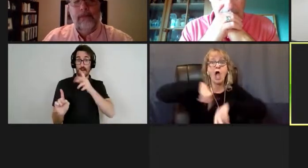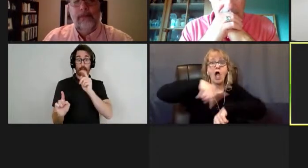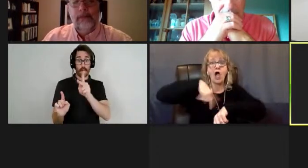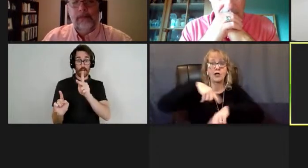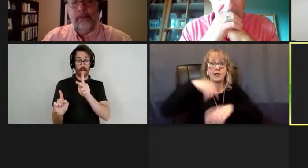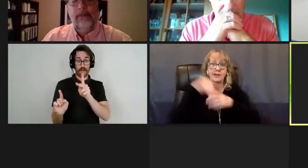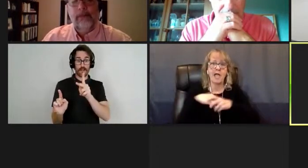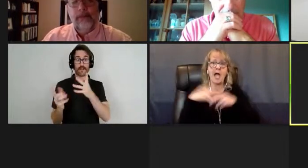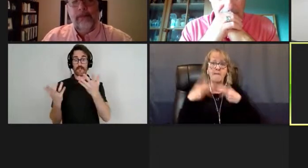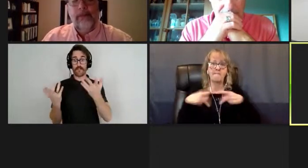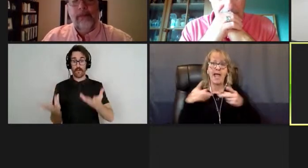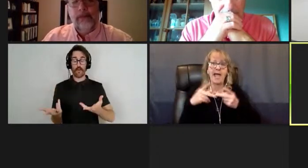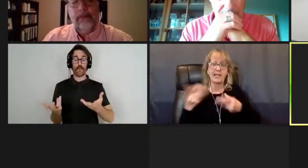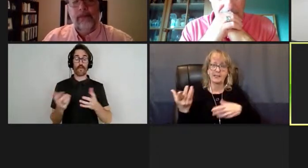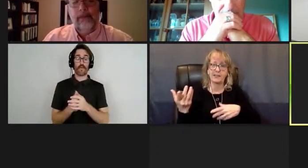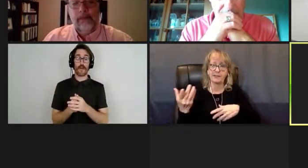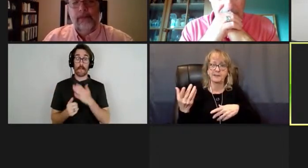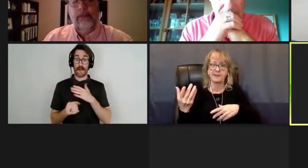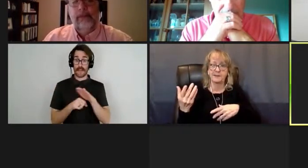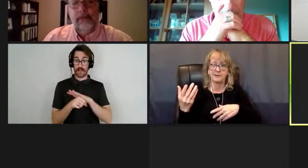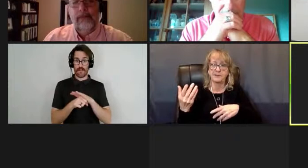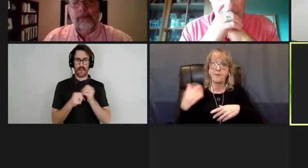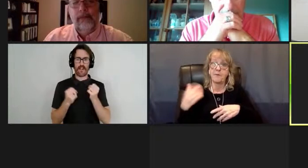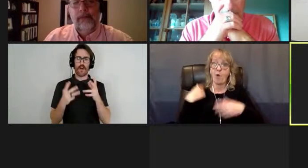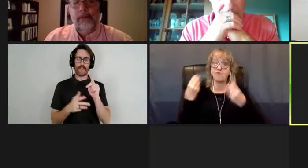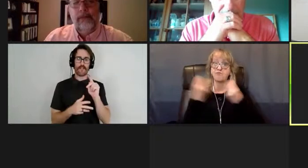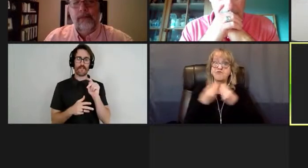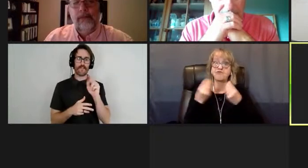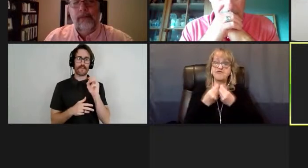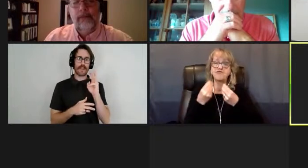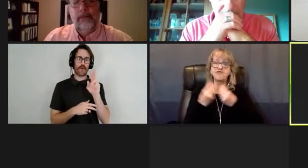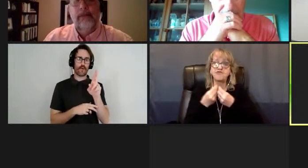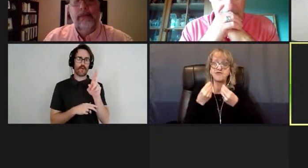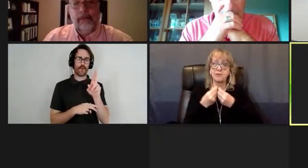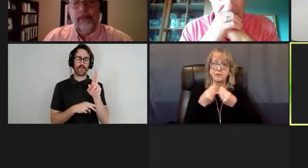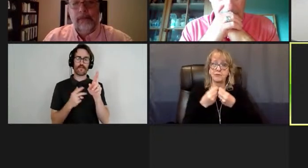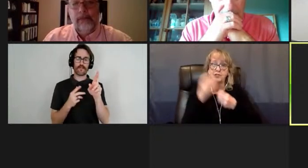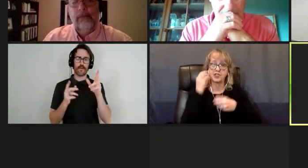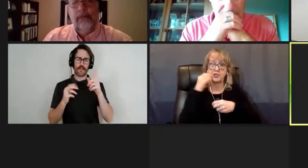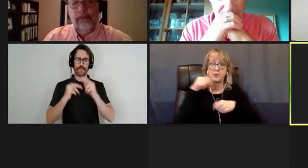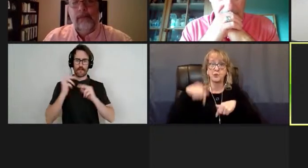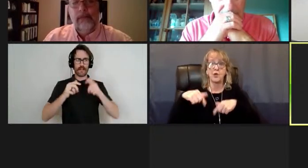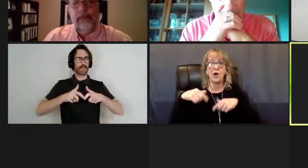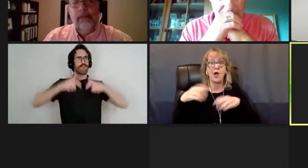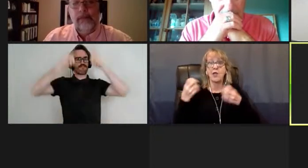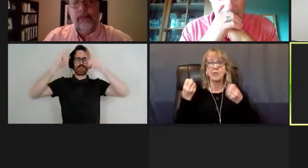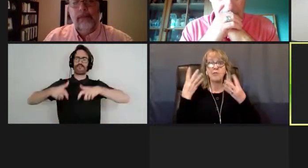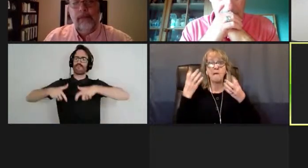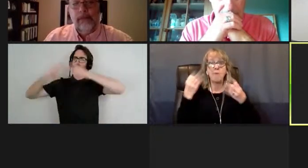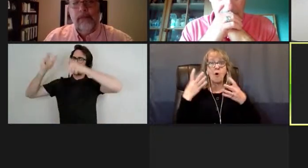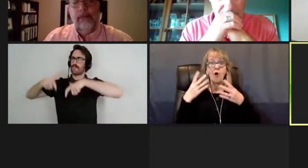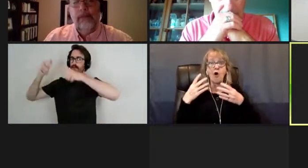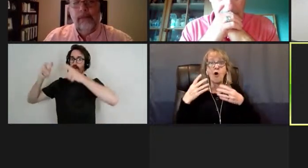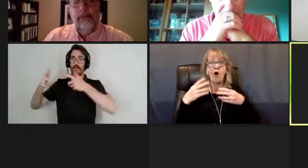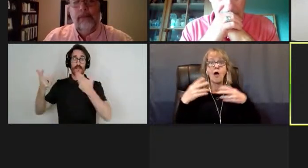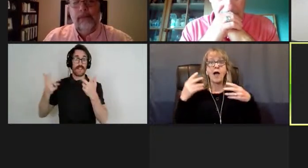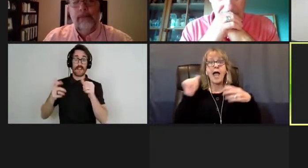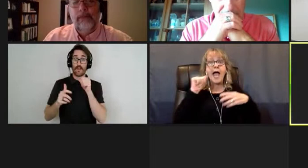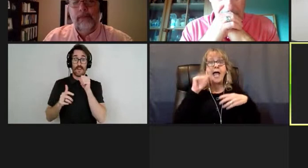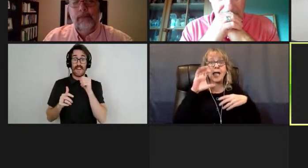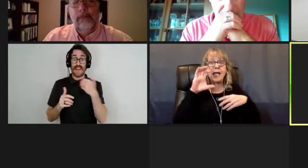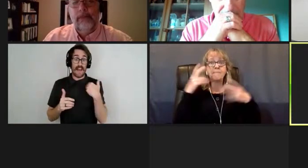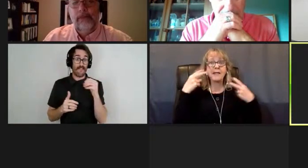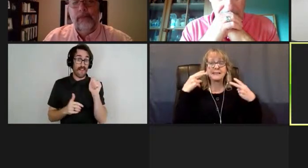my area. There's a lot of people that don't have the luxury of air conditioning. And whether it's splash pads or even